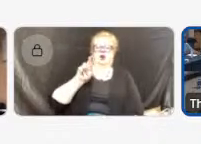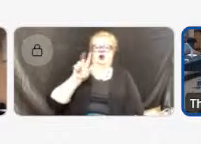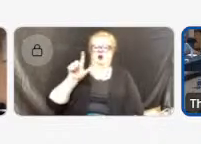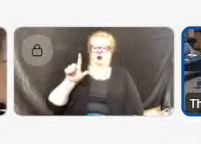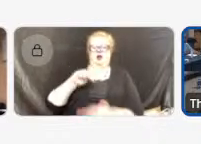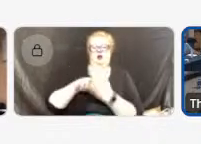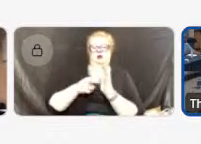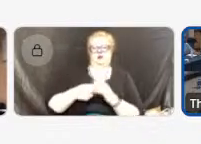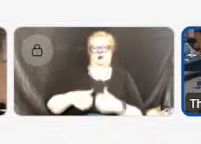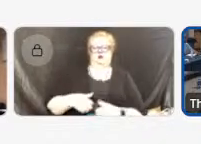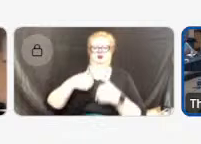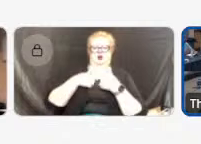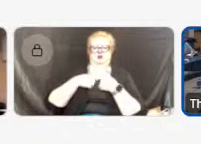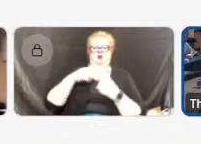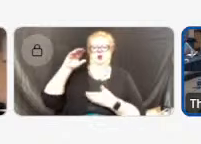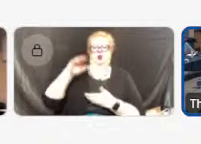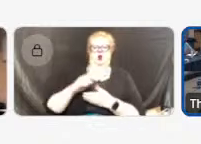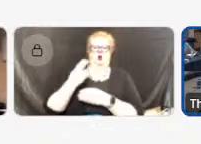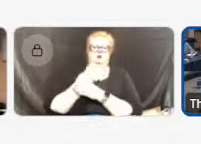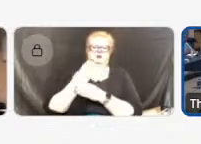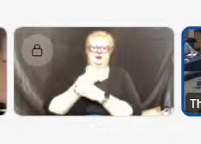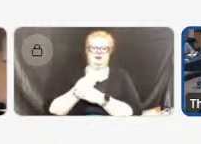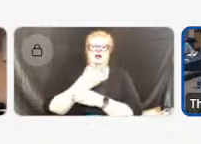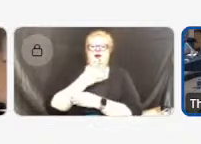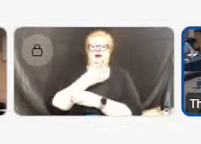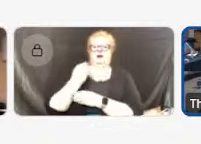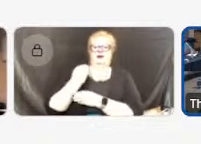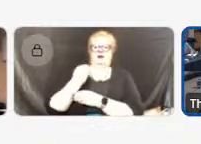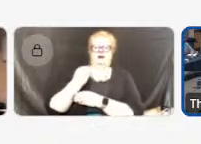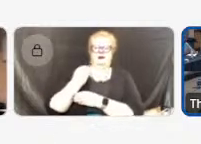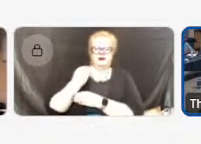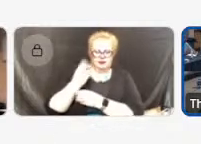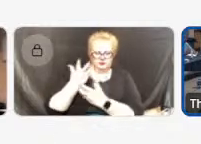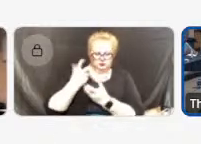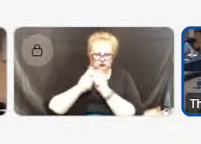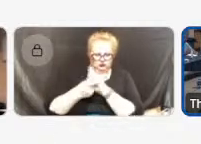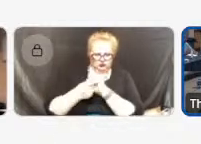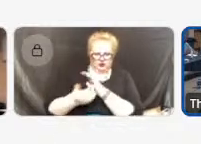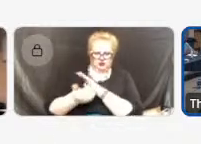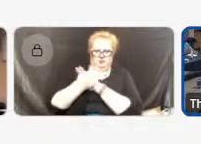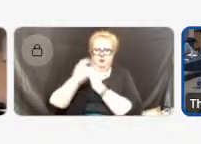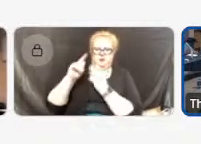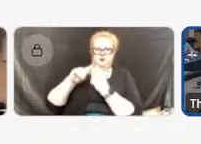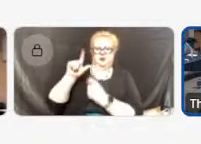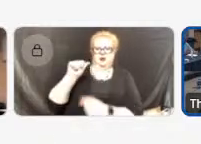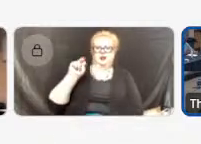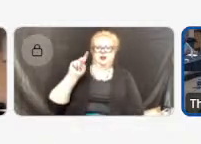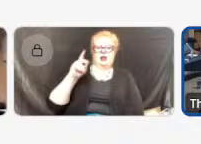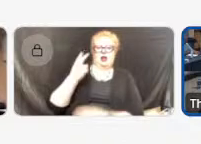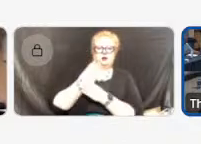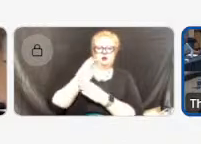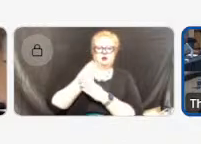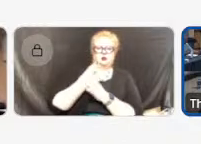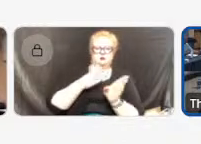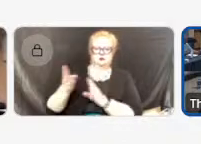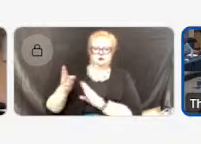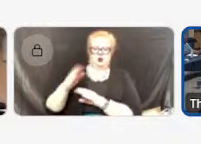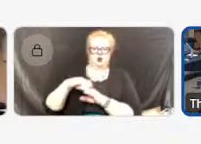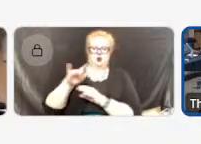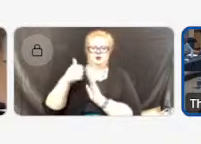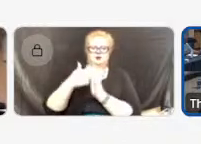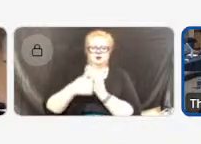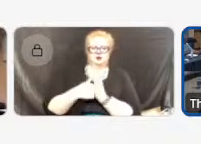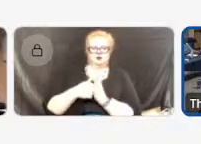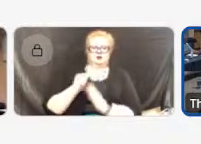density. The proposed C1 zoning will require an amendment to the city's land use plan, which is a separate item on this agenda. Staff